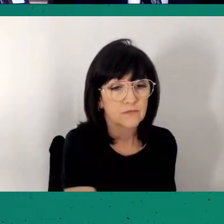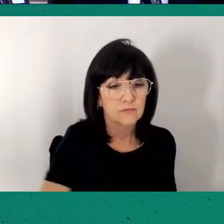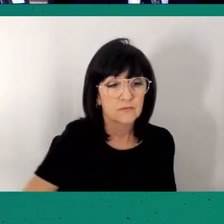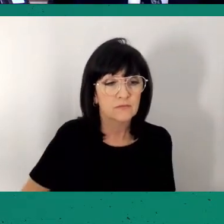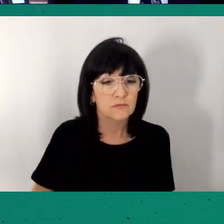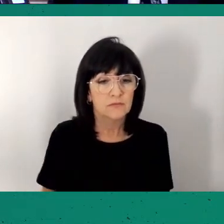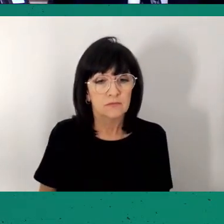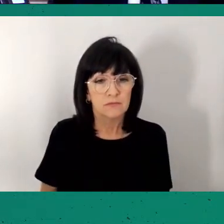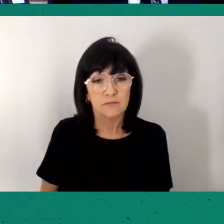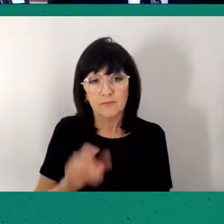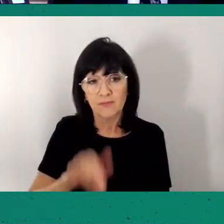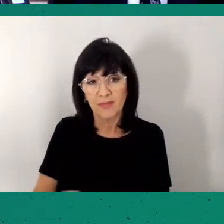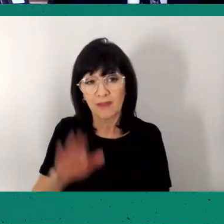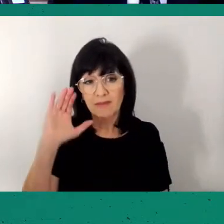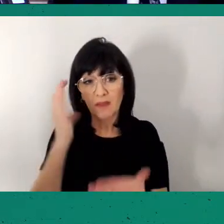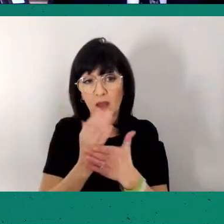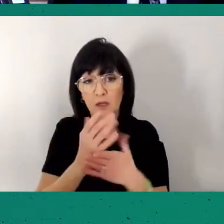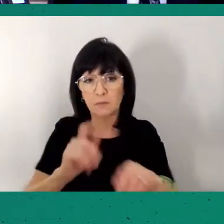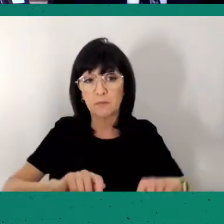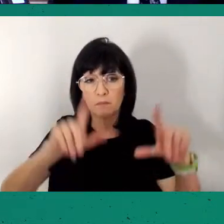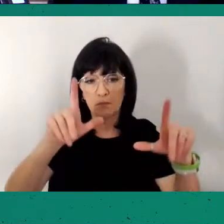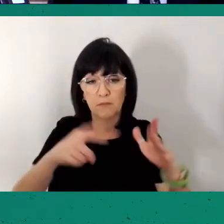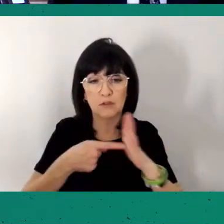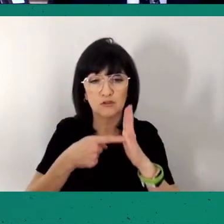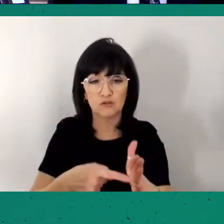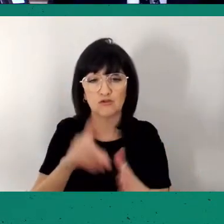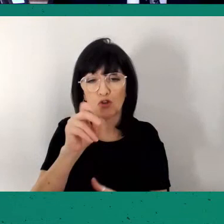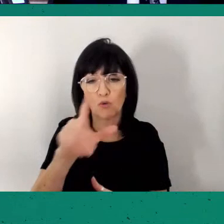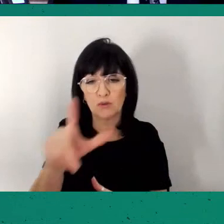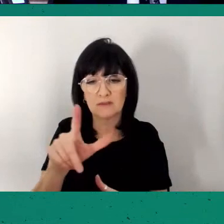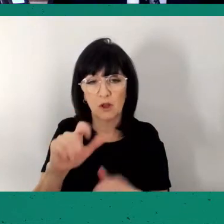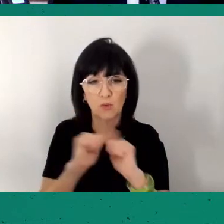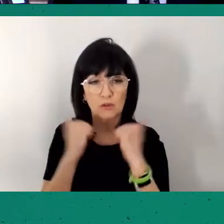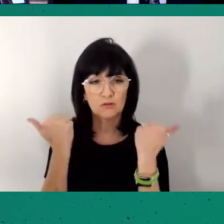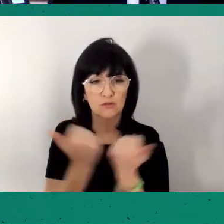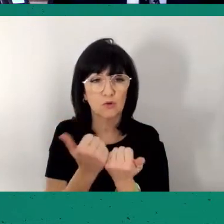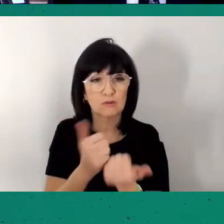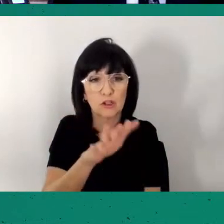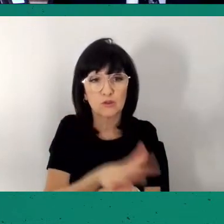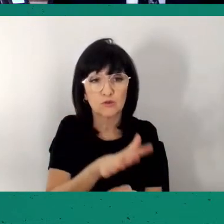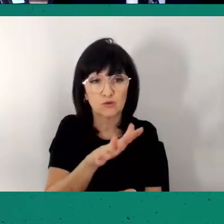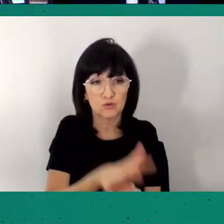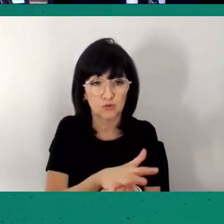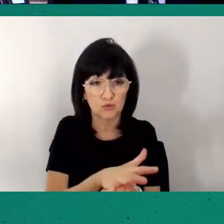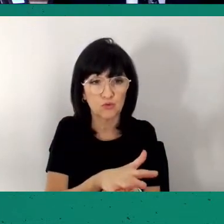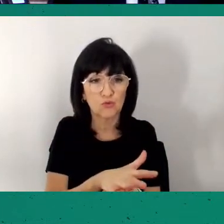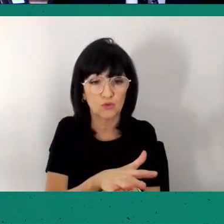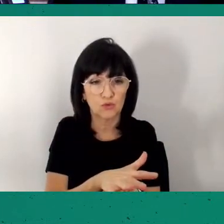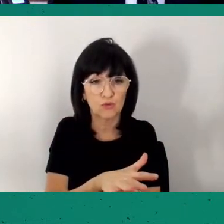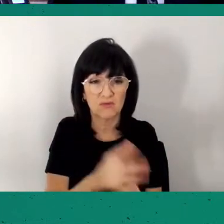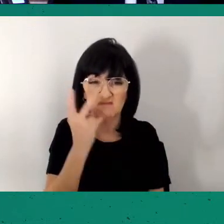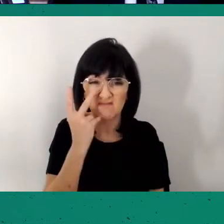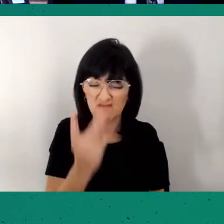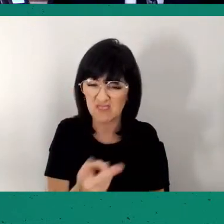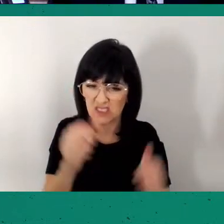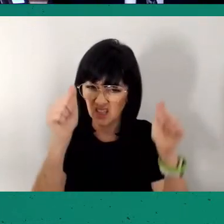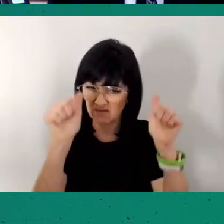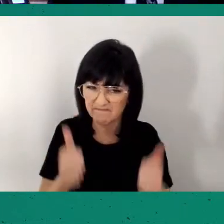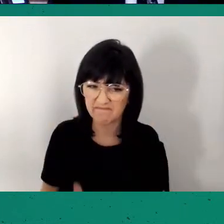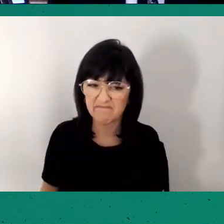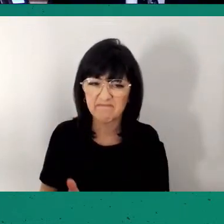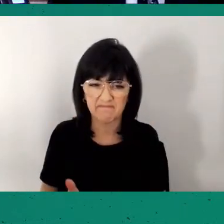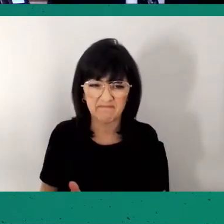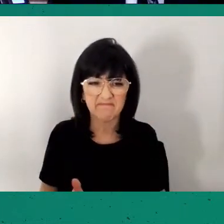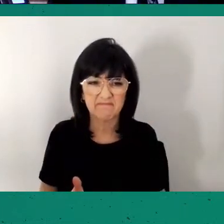This picture shows the Delaware Association School and its poor condition, and the new